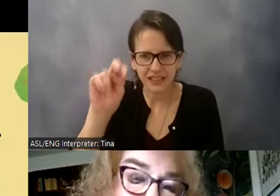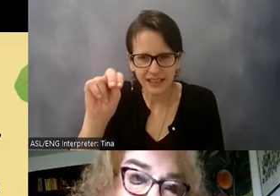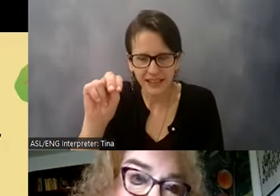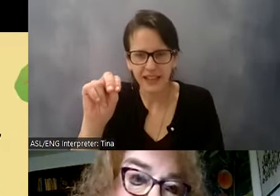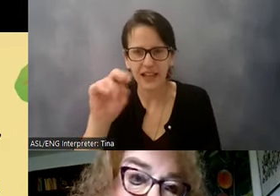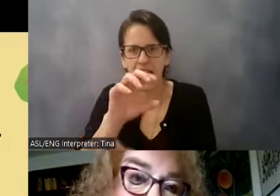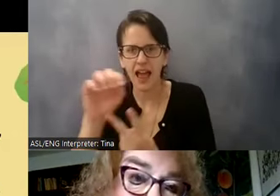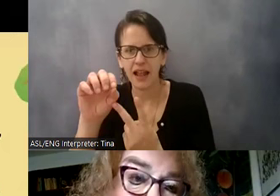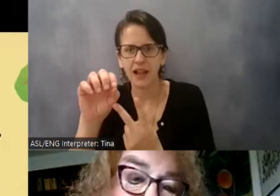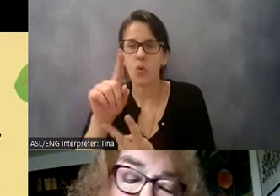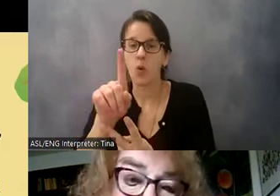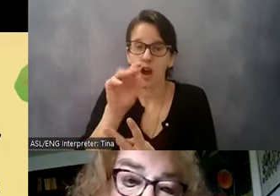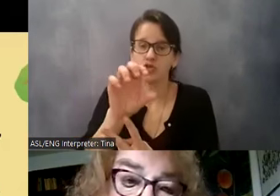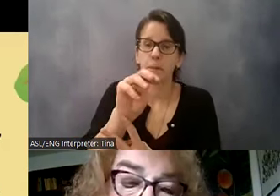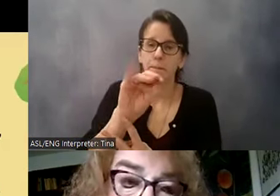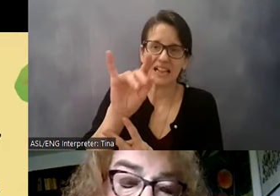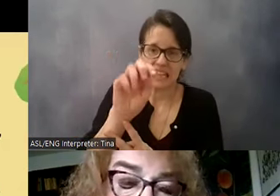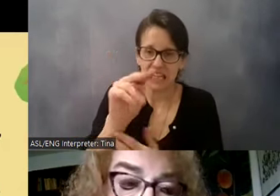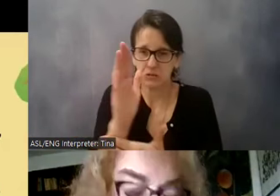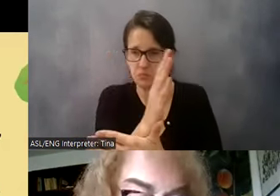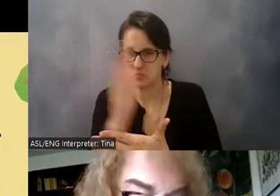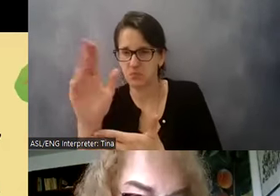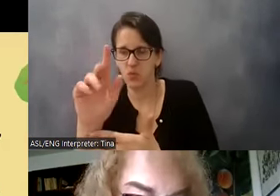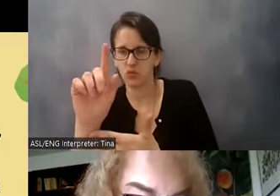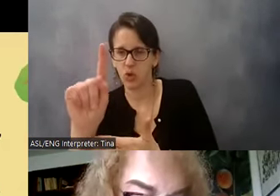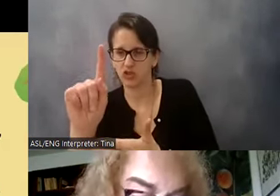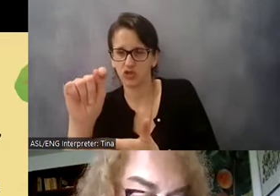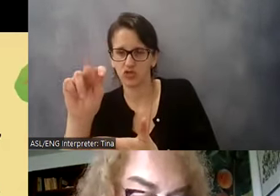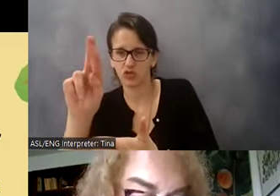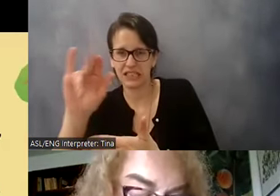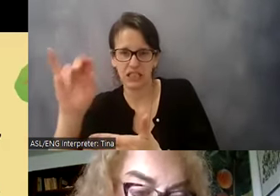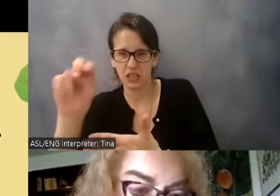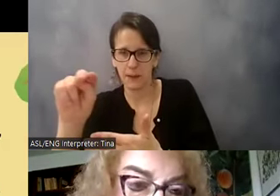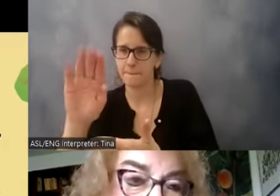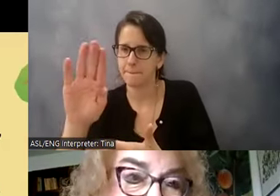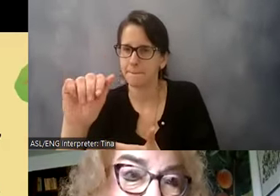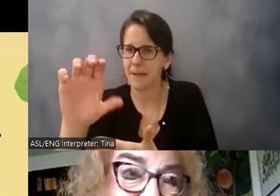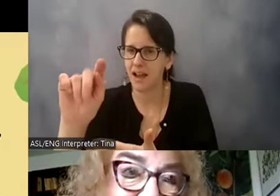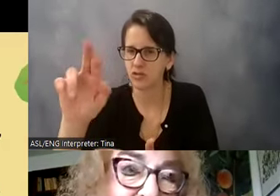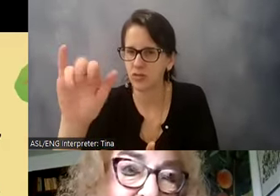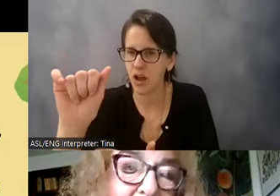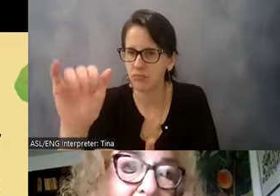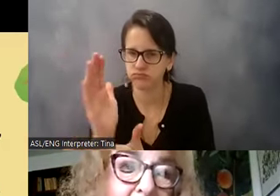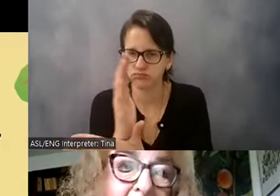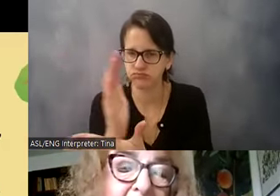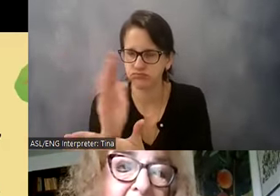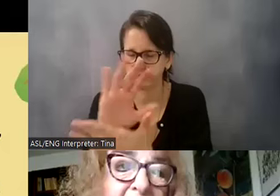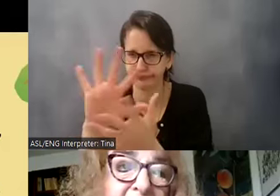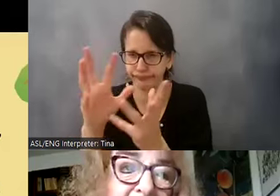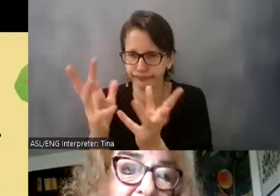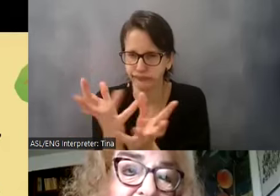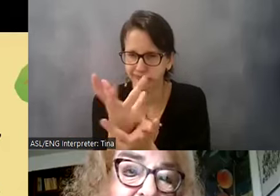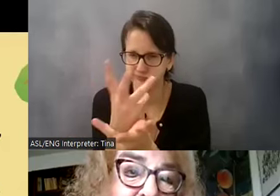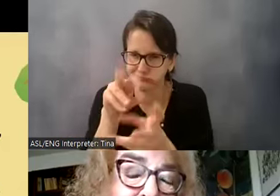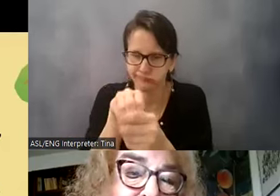that. Because we look at soil and we just see dirt. We don't know. We can't see this stuff, but it